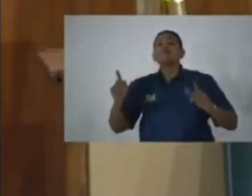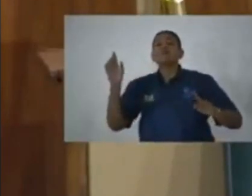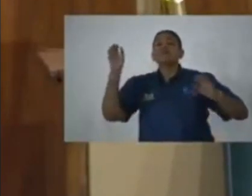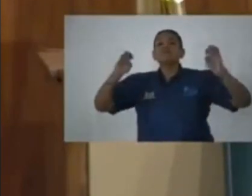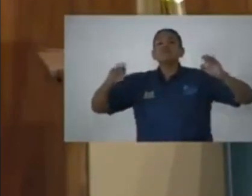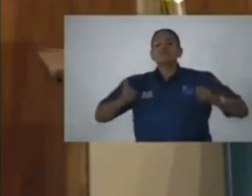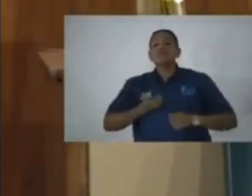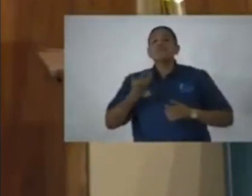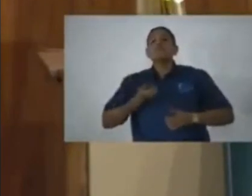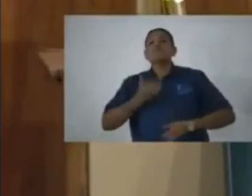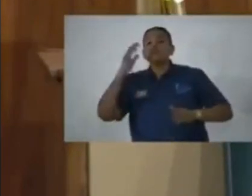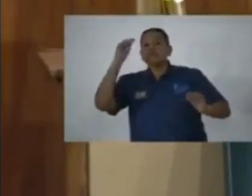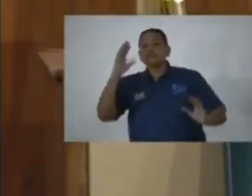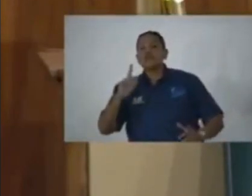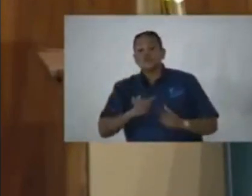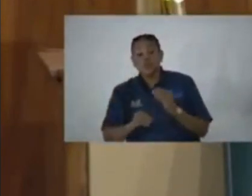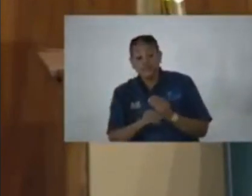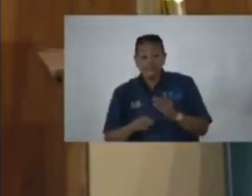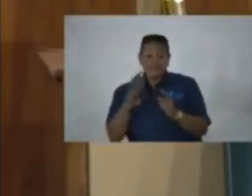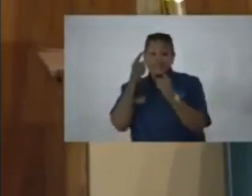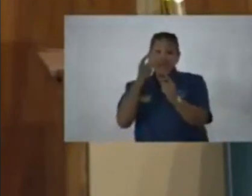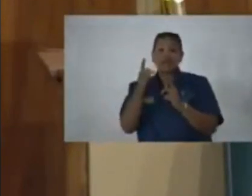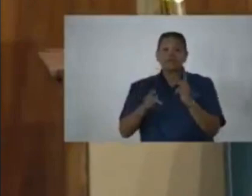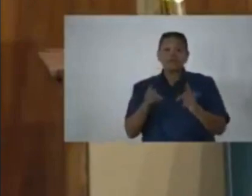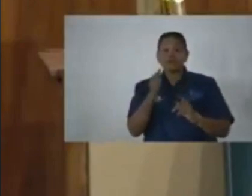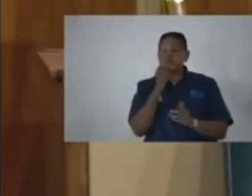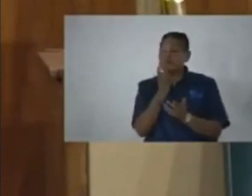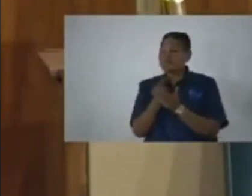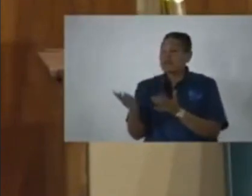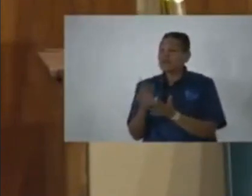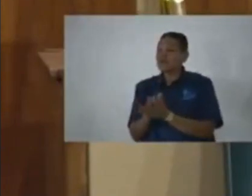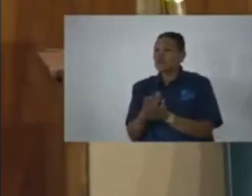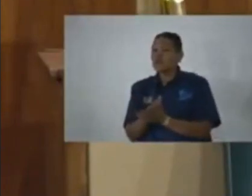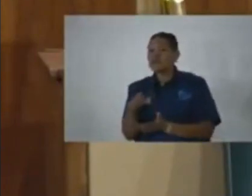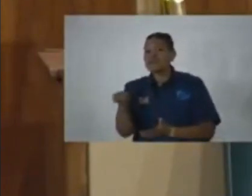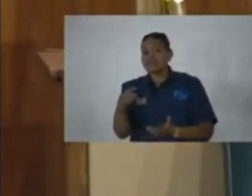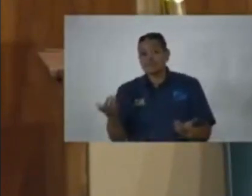educators, and it may also target persons in failing schools.